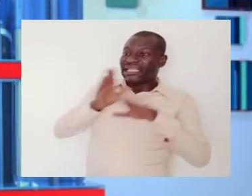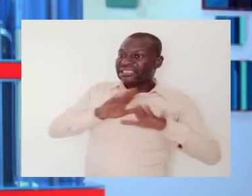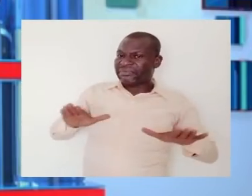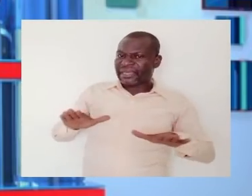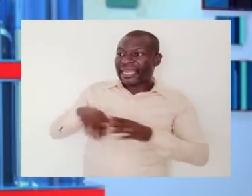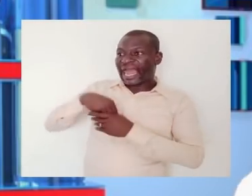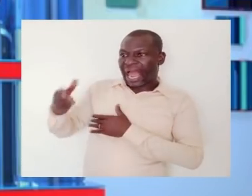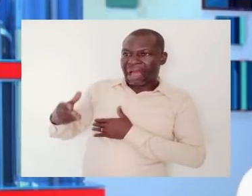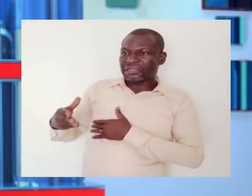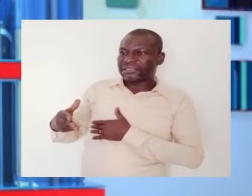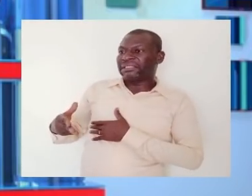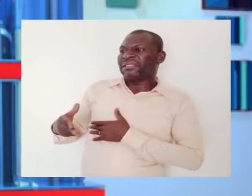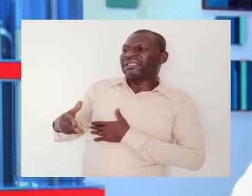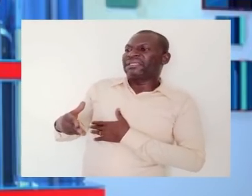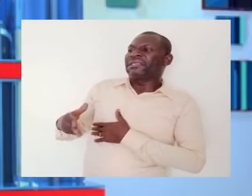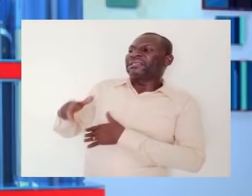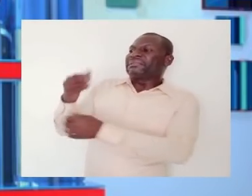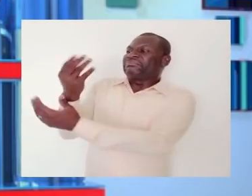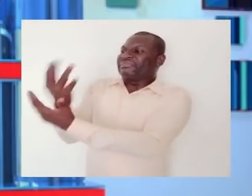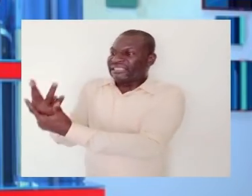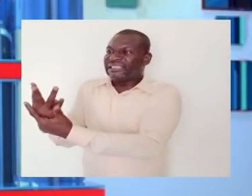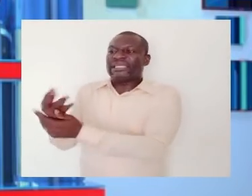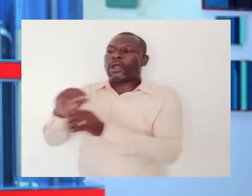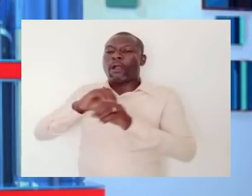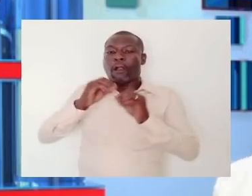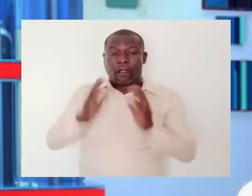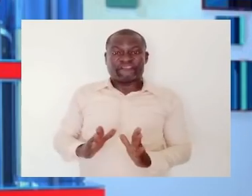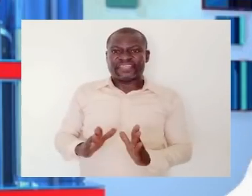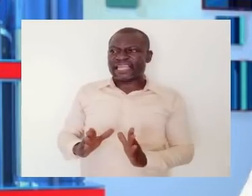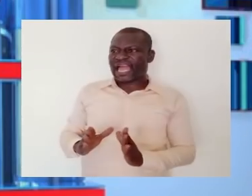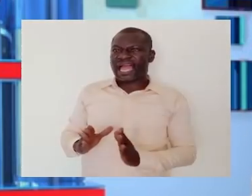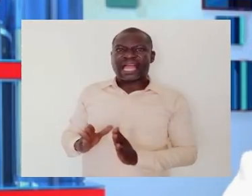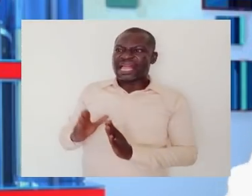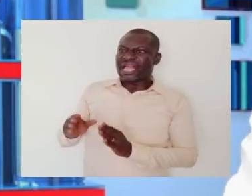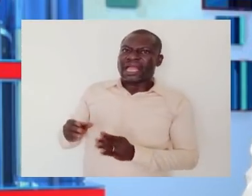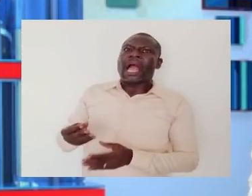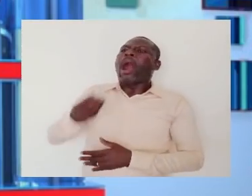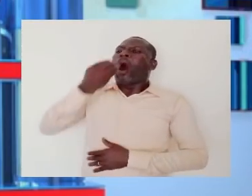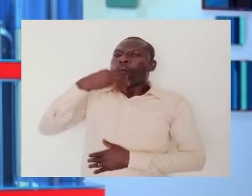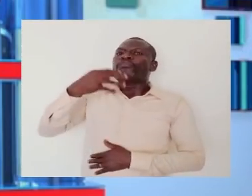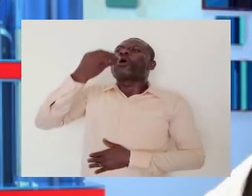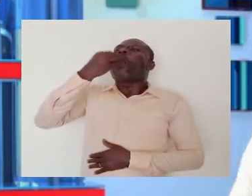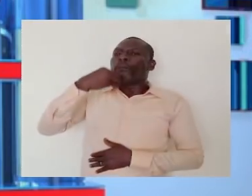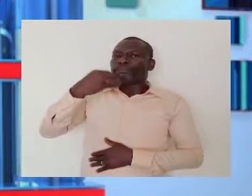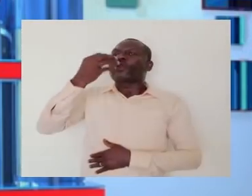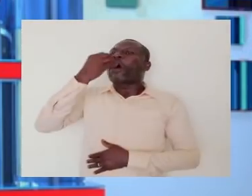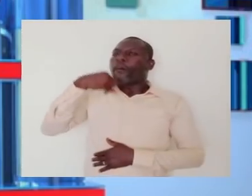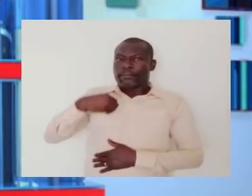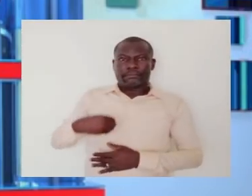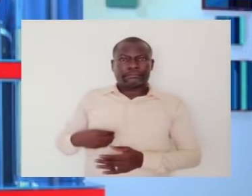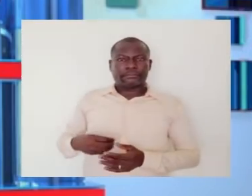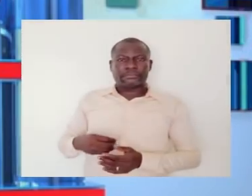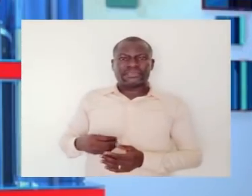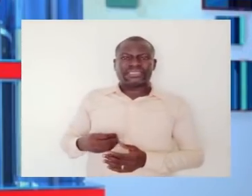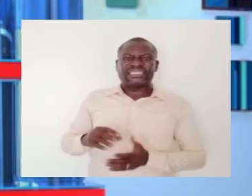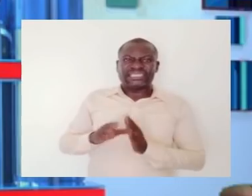pia bonten a na prison officer no wa masabe sabe mpraduasa what the wi ni si great a sha ne to what the abawura prison yard